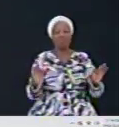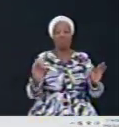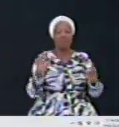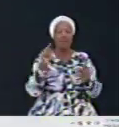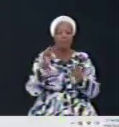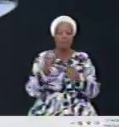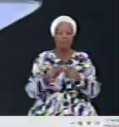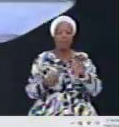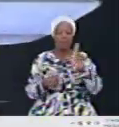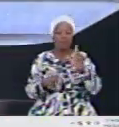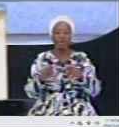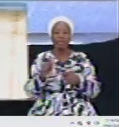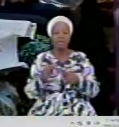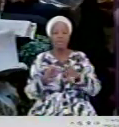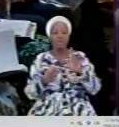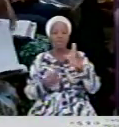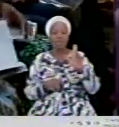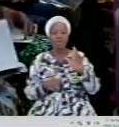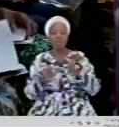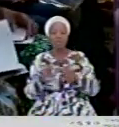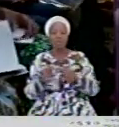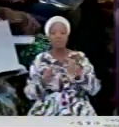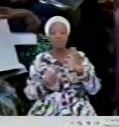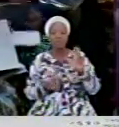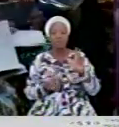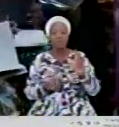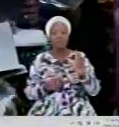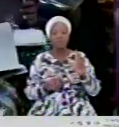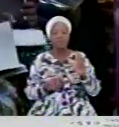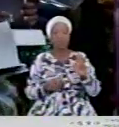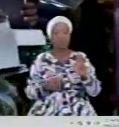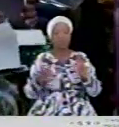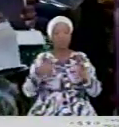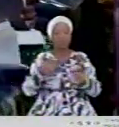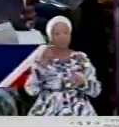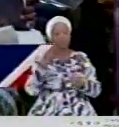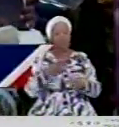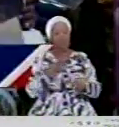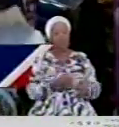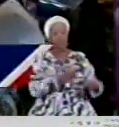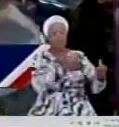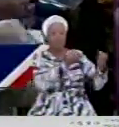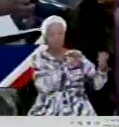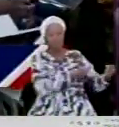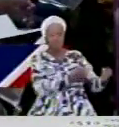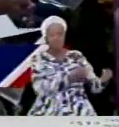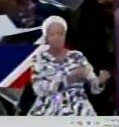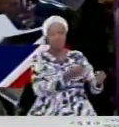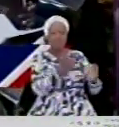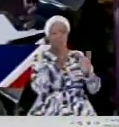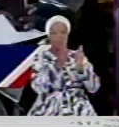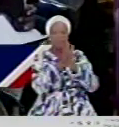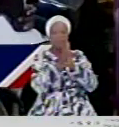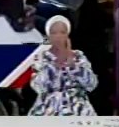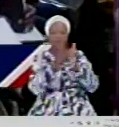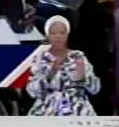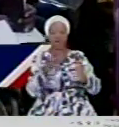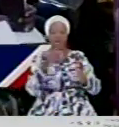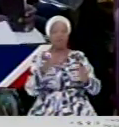3 here. Point number 3, we're looking at the courageous prayer of all